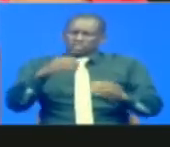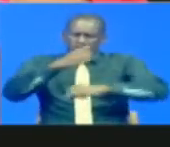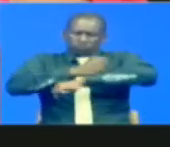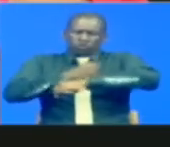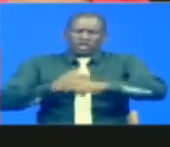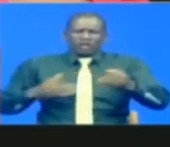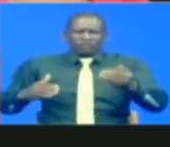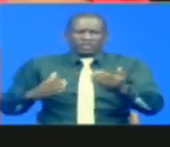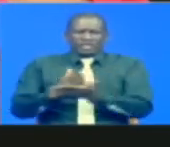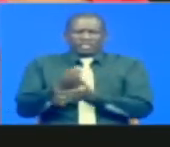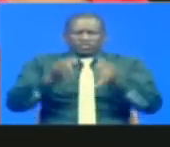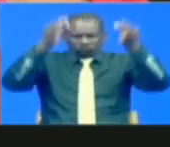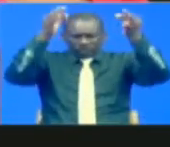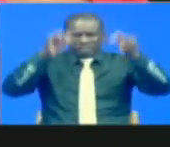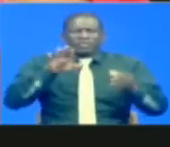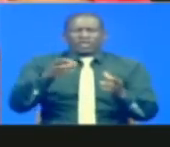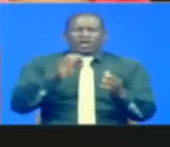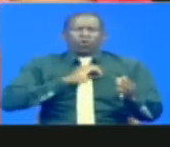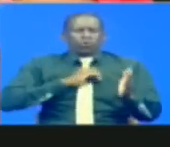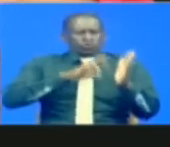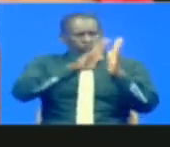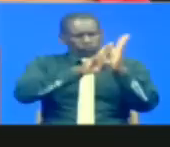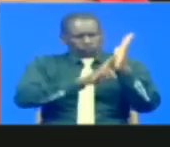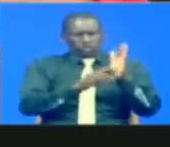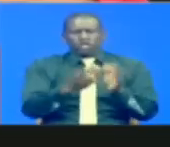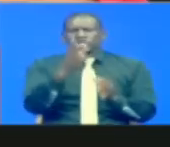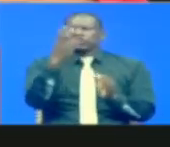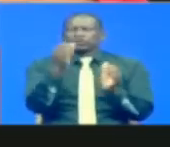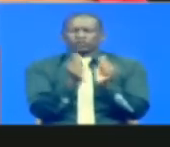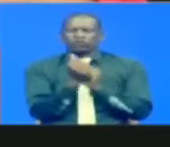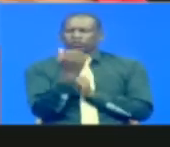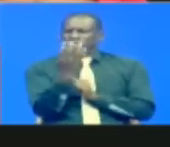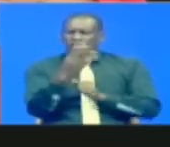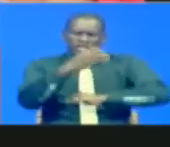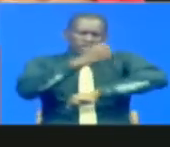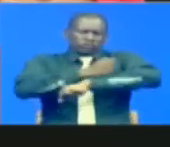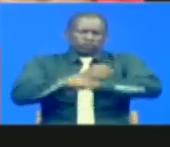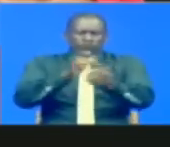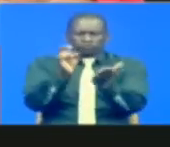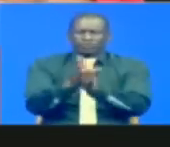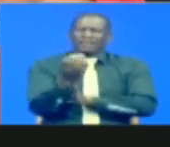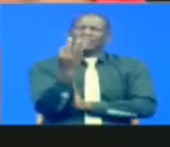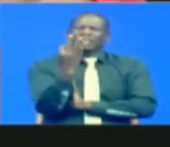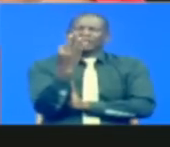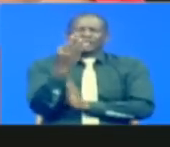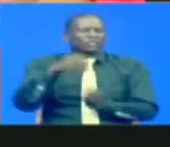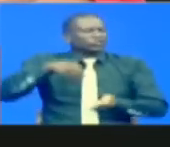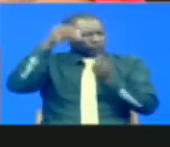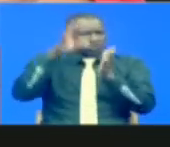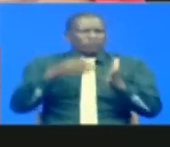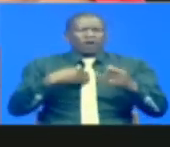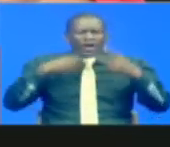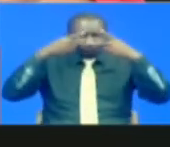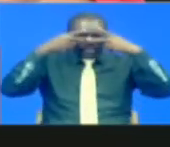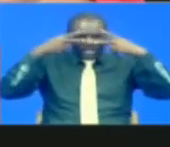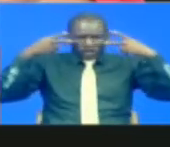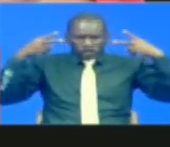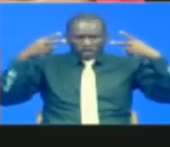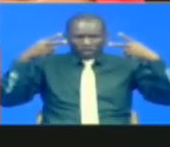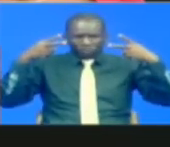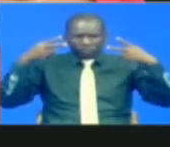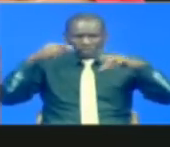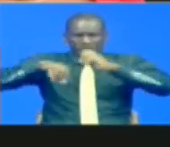to determine its own rules. In 2014, the school had suspended three of its students for wearing hijabs, arguing it was